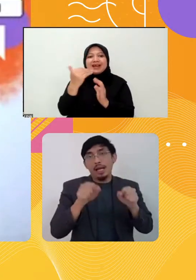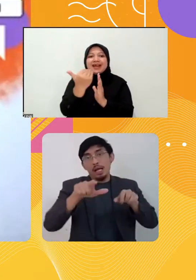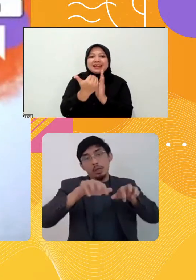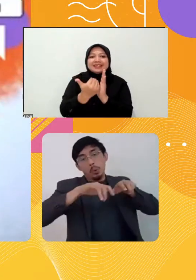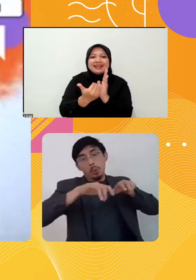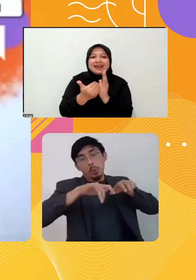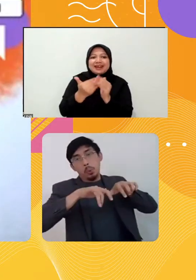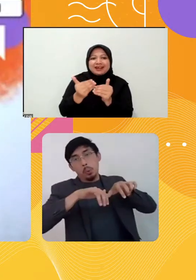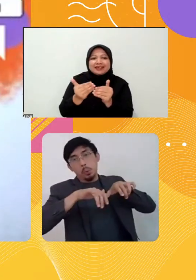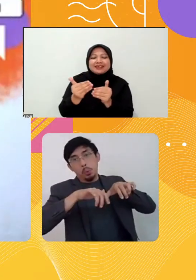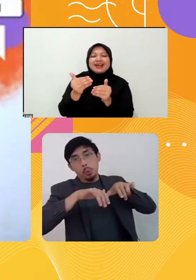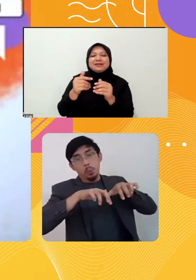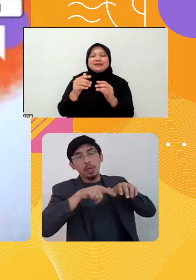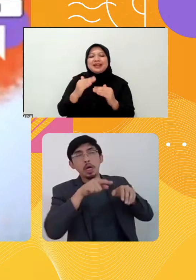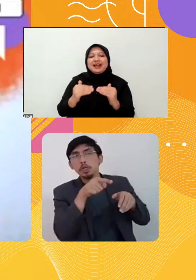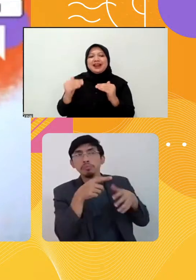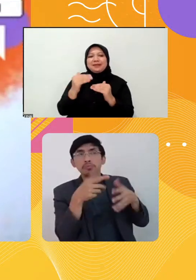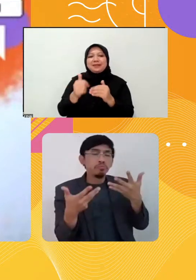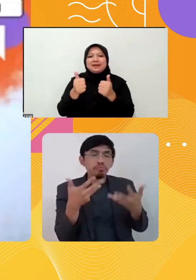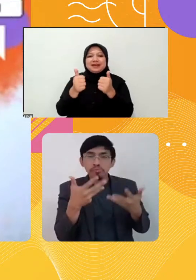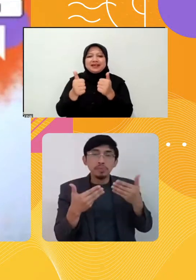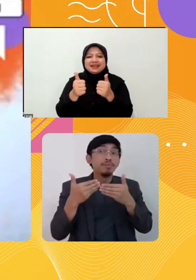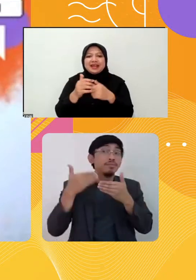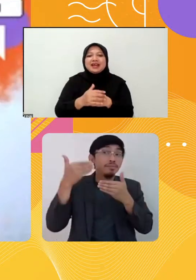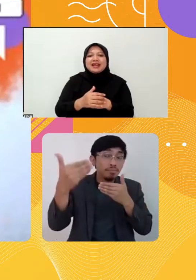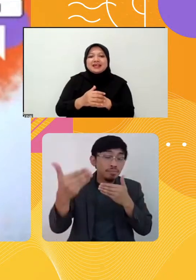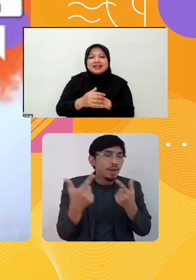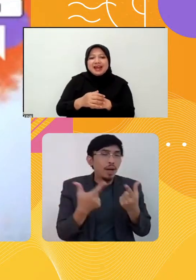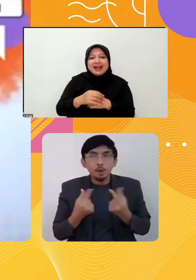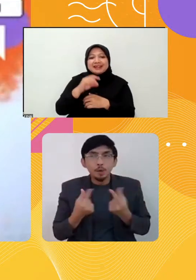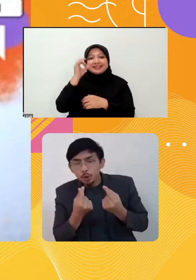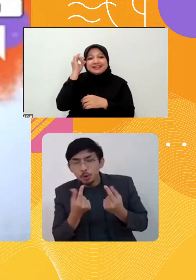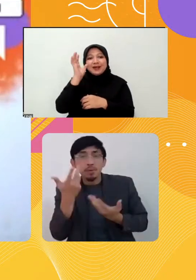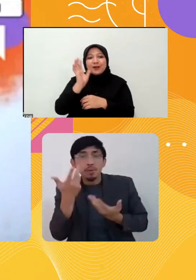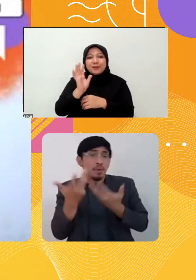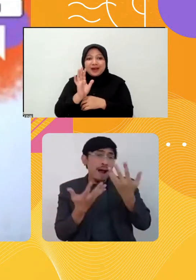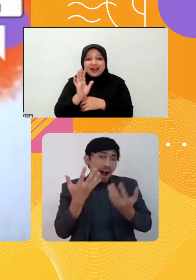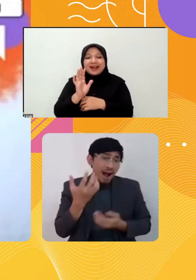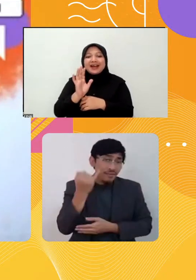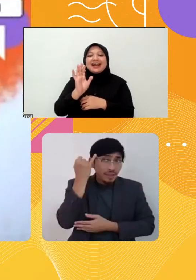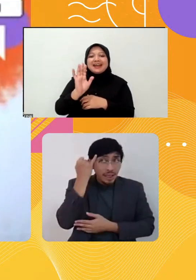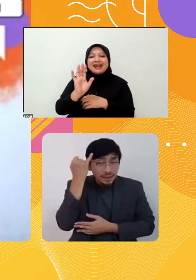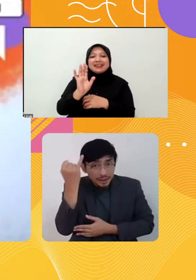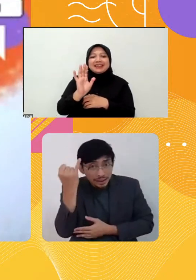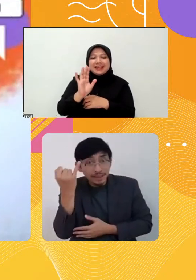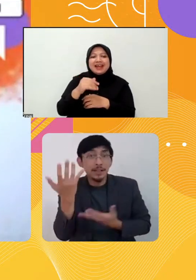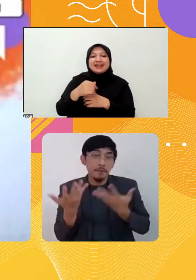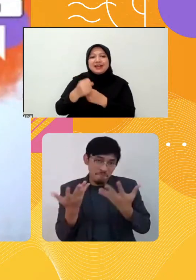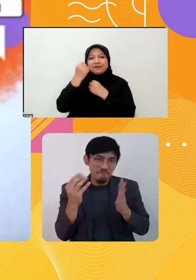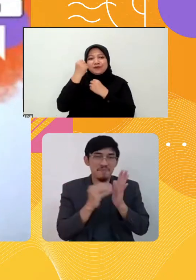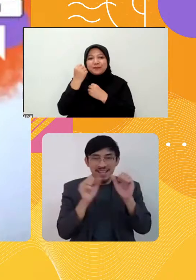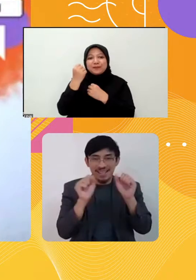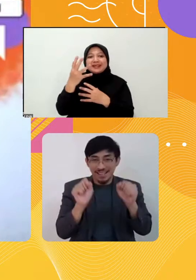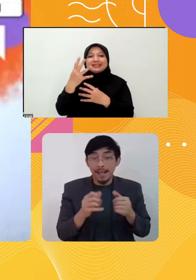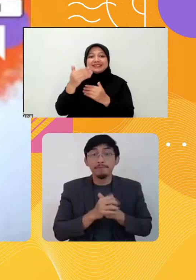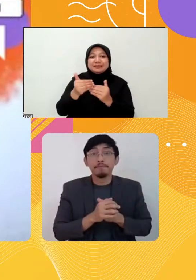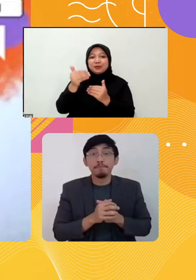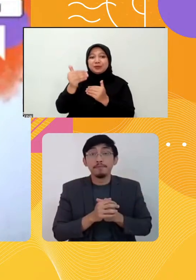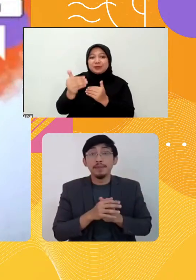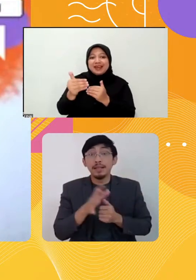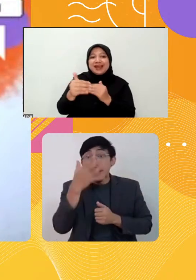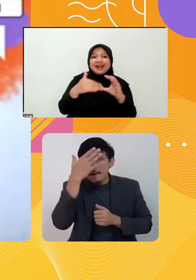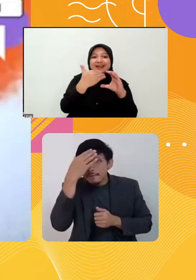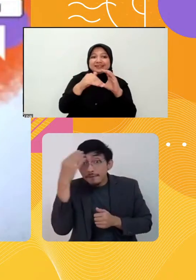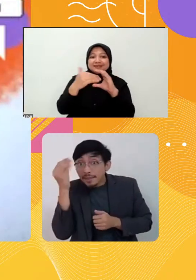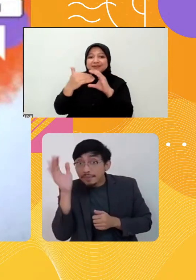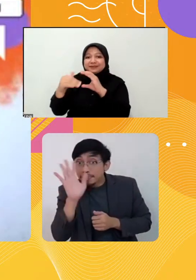please join us and wait for the other information through email about the DSE activities in this